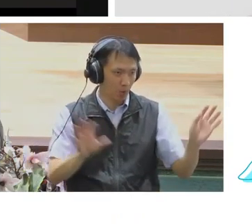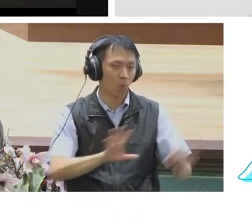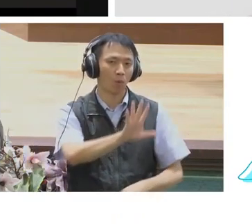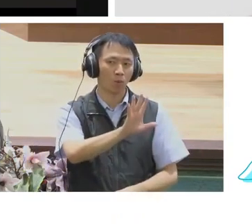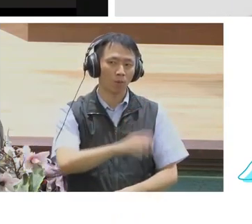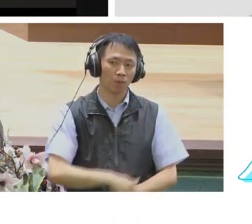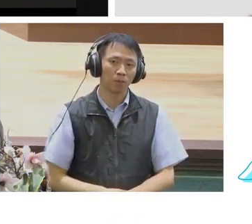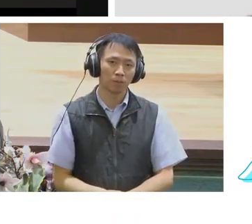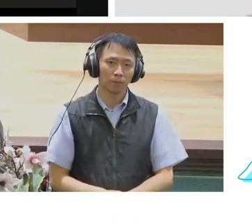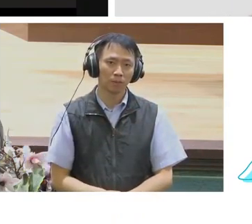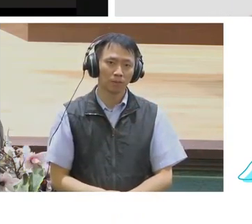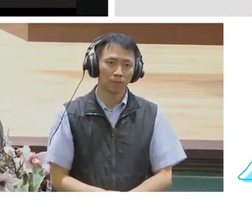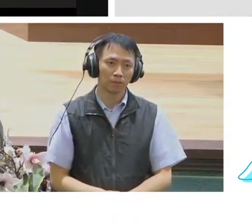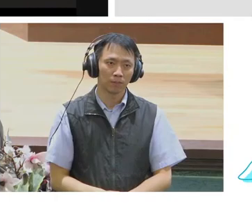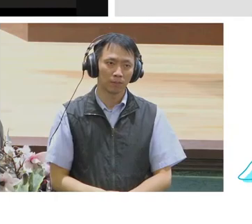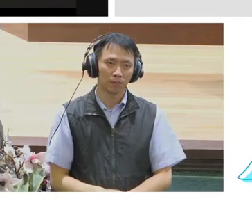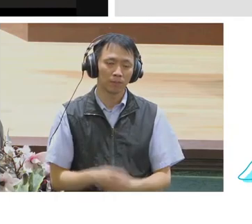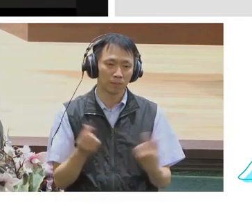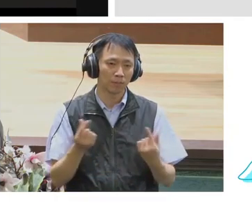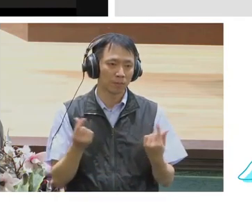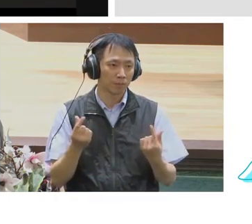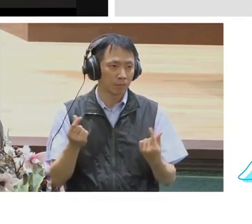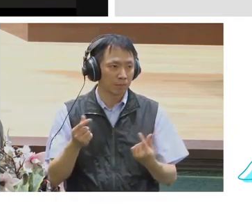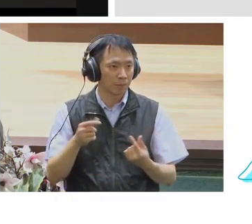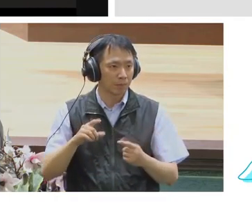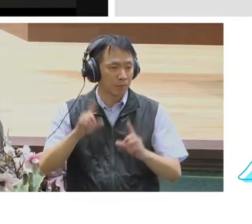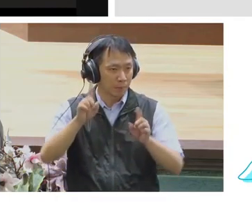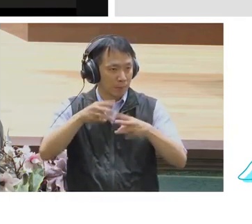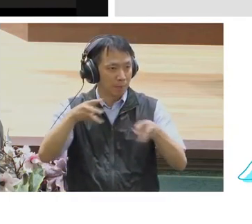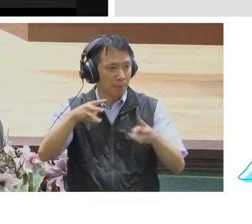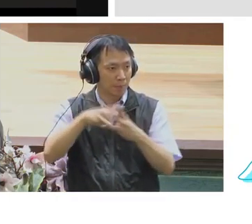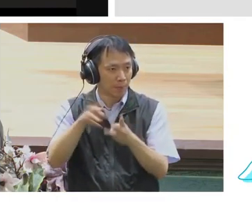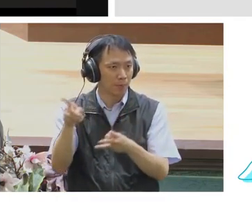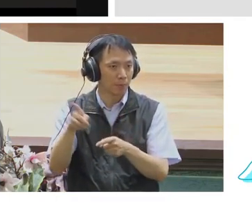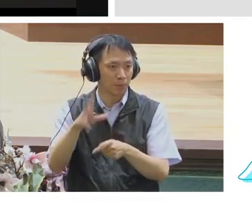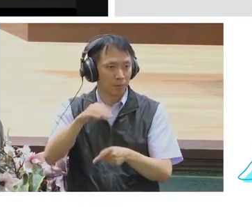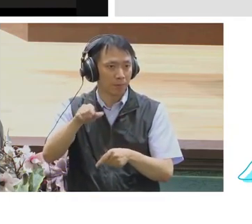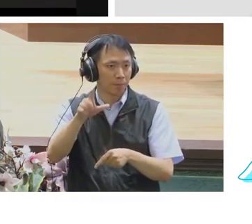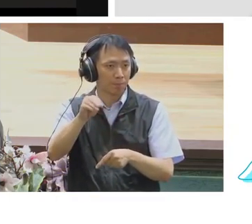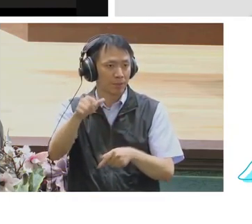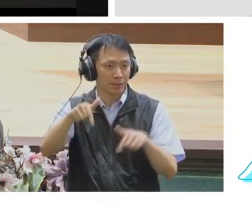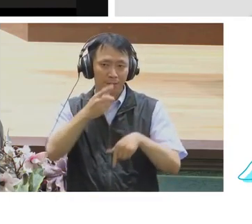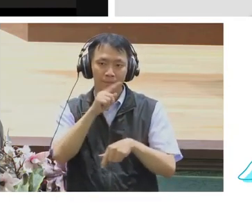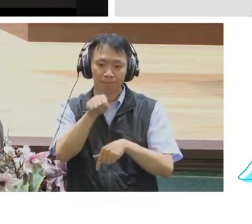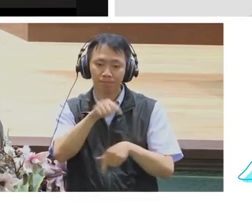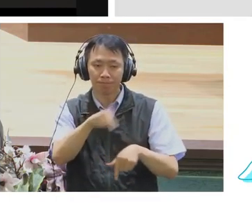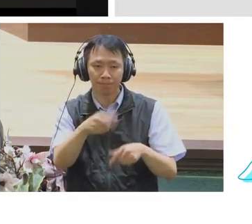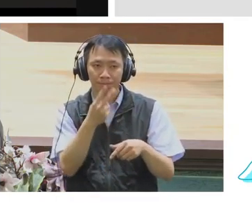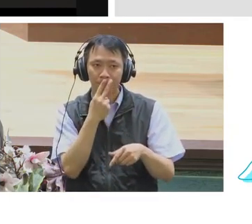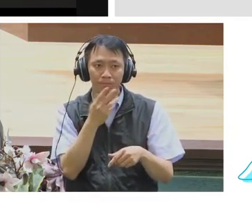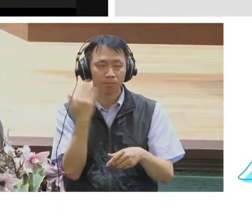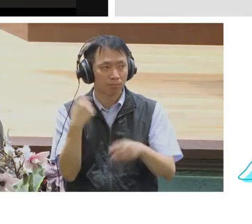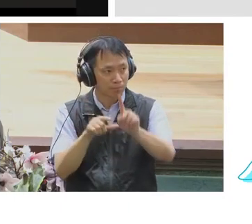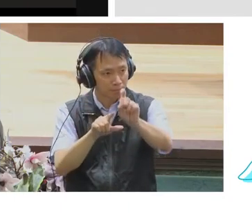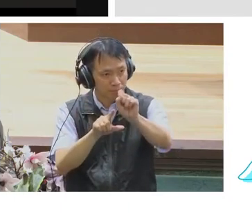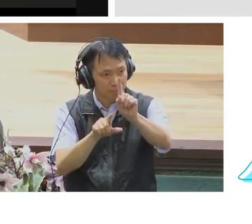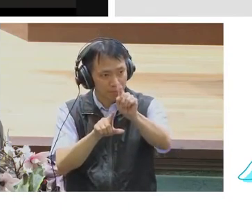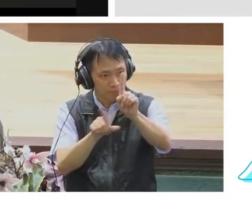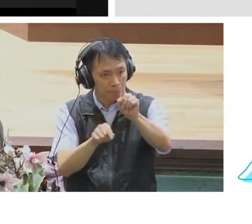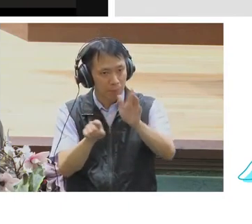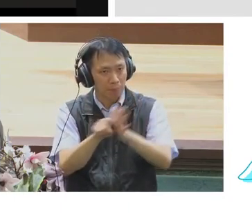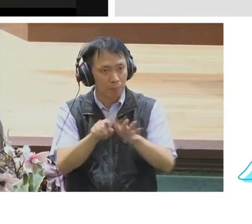So Somalia is an example, Albania is another example. They had an earthquake in November 2019 and they declared